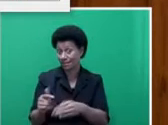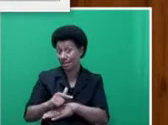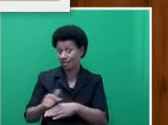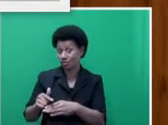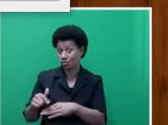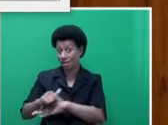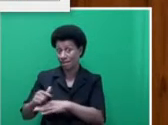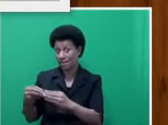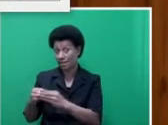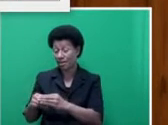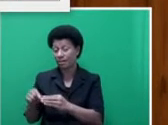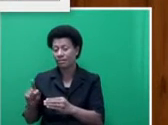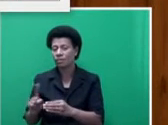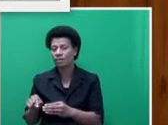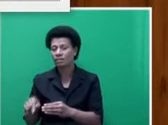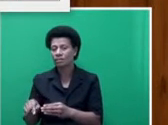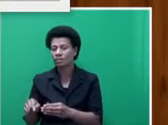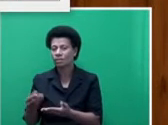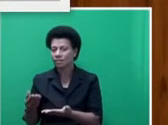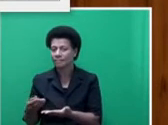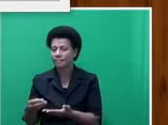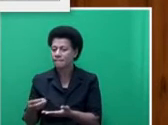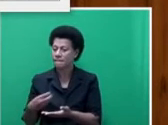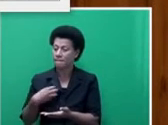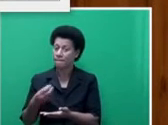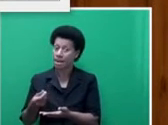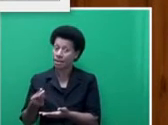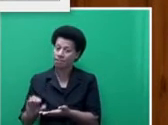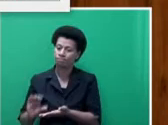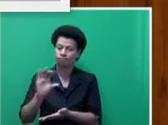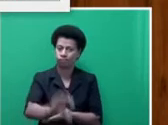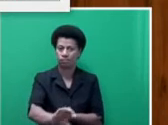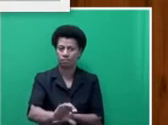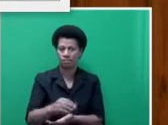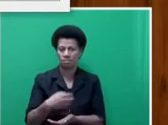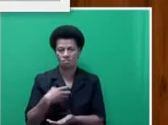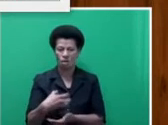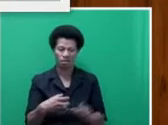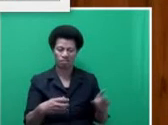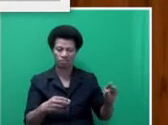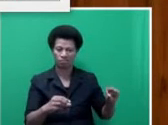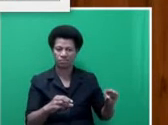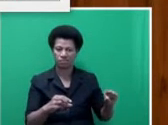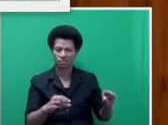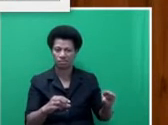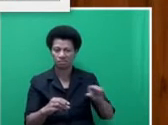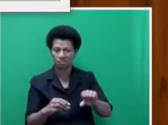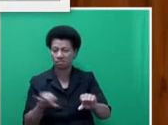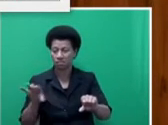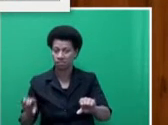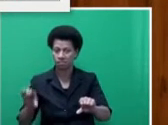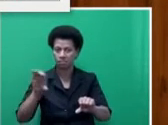would offer or prefer to stay with TLTB. The current status, most of it actually has been said by